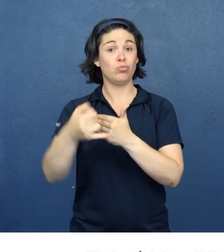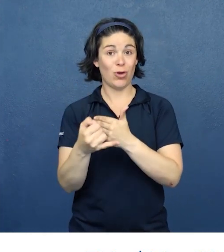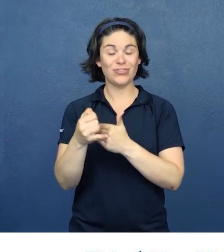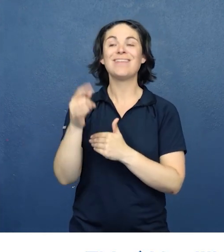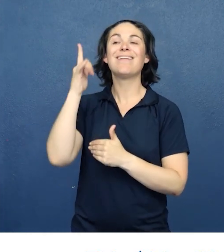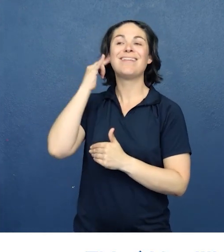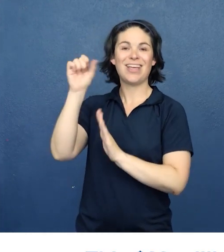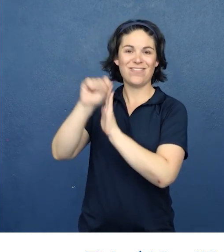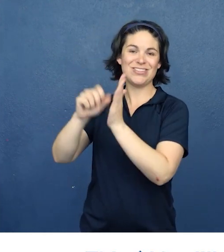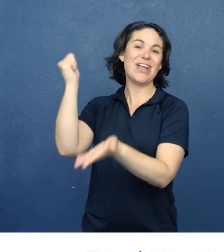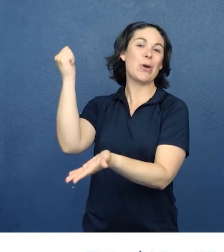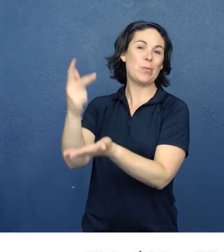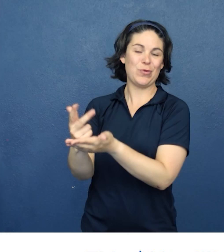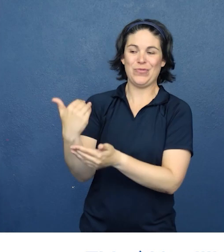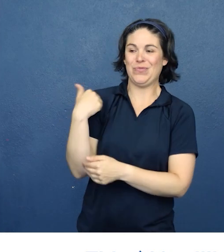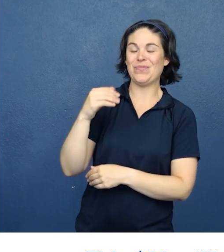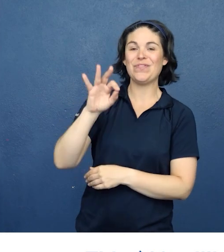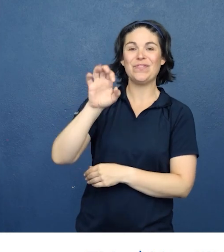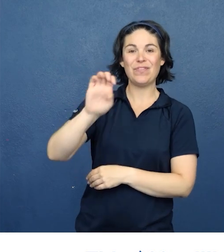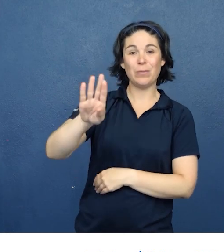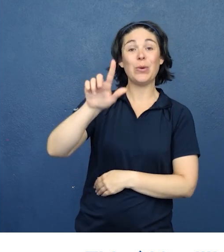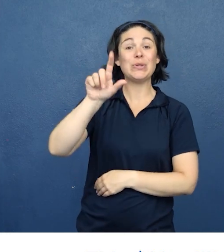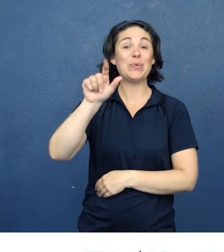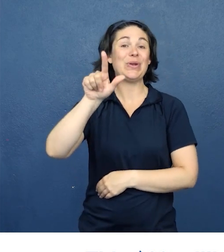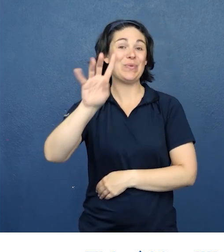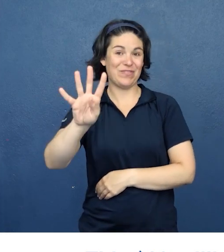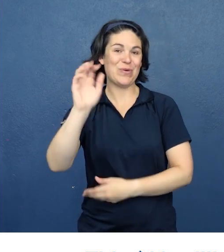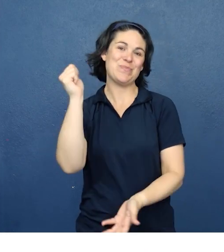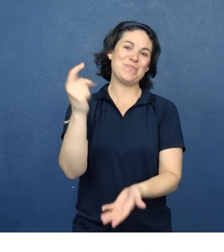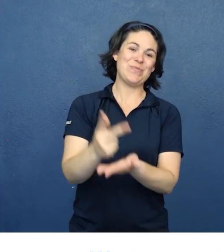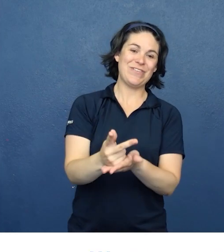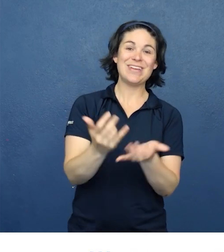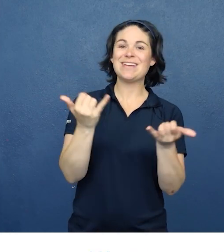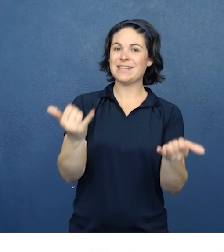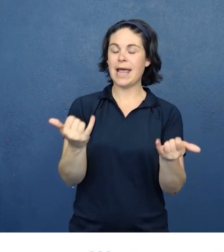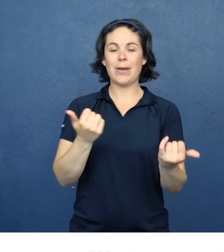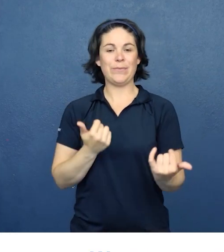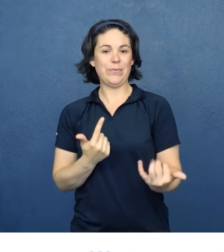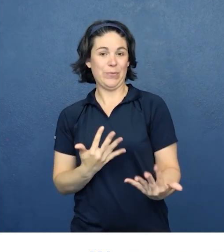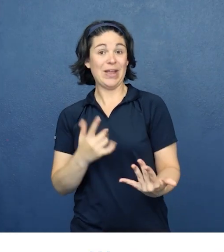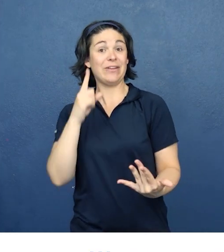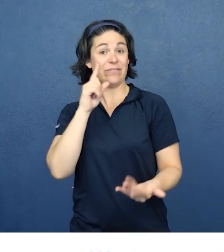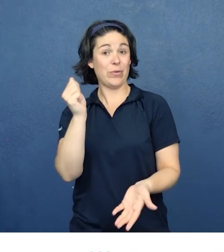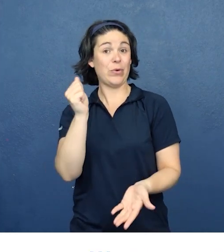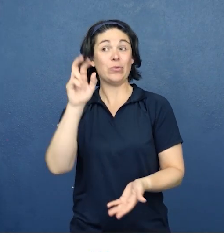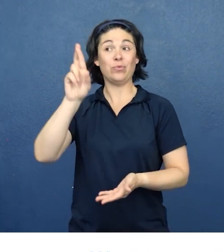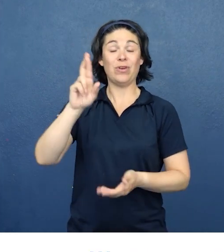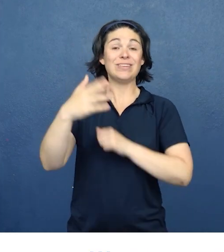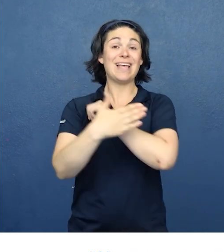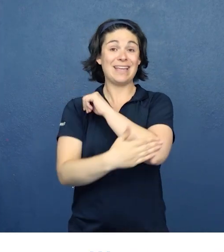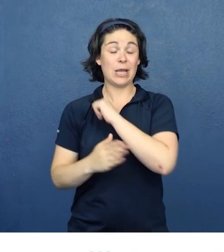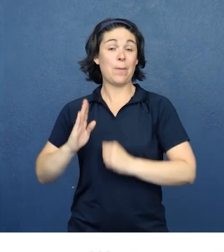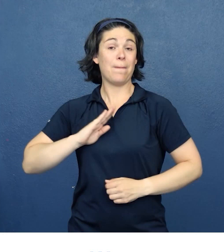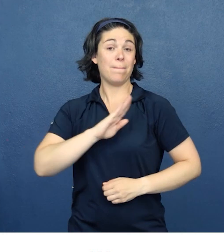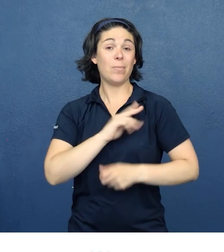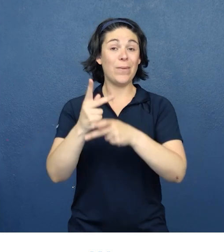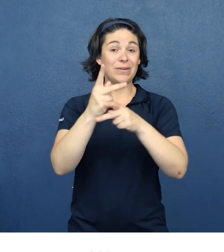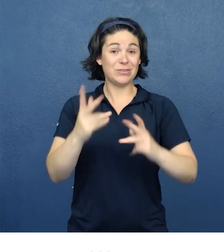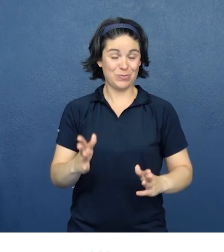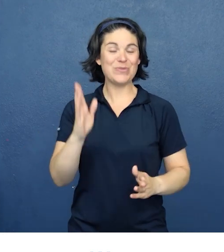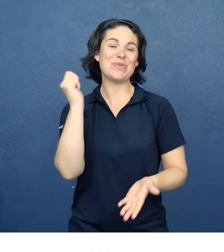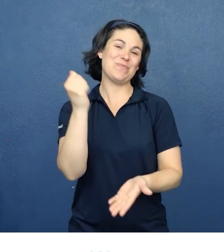by the state in February 2024. We are now awaiting approval by the Riverside County Board